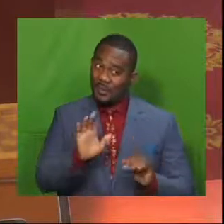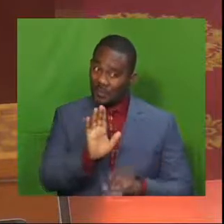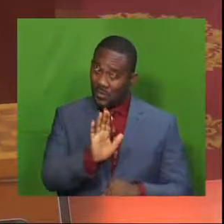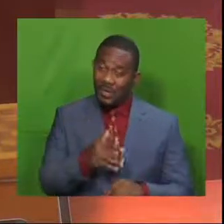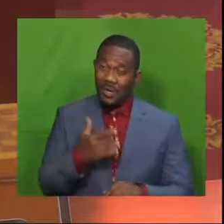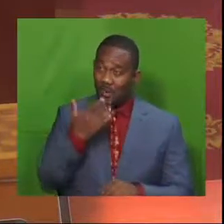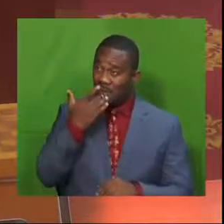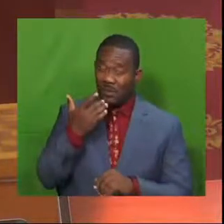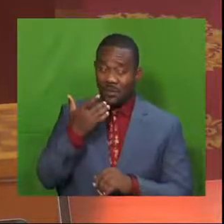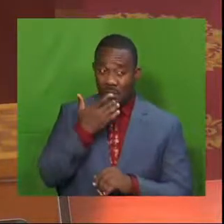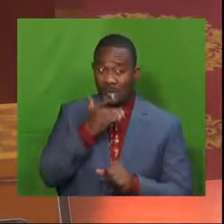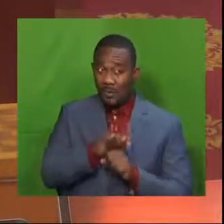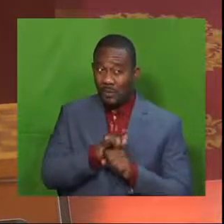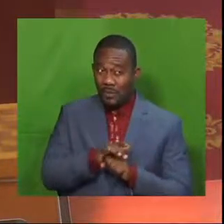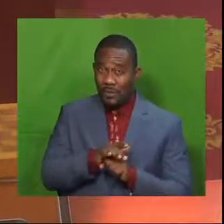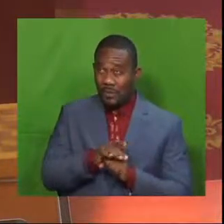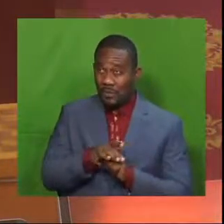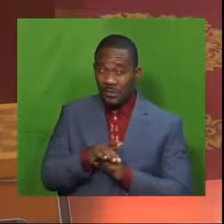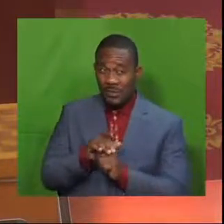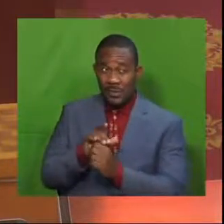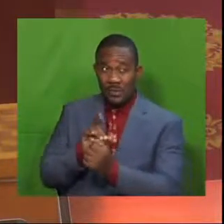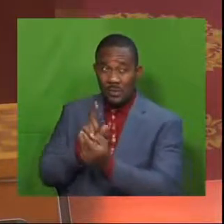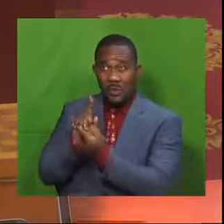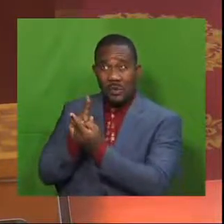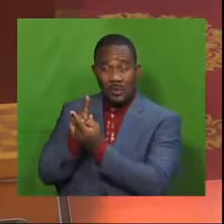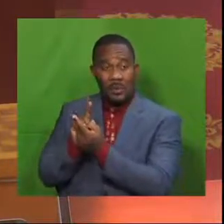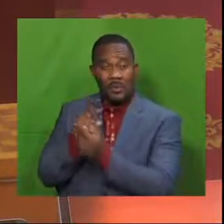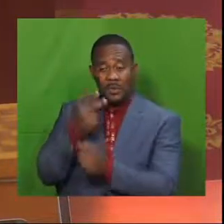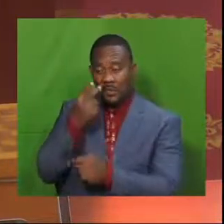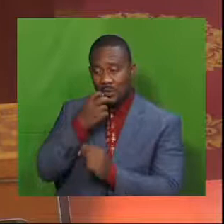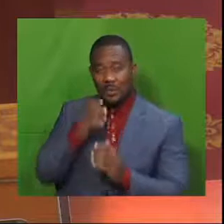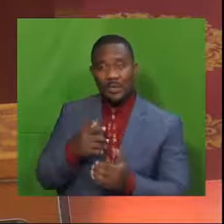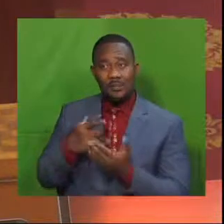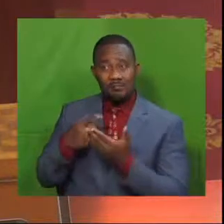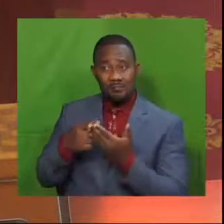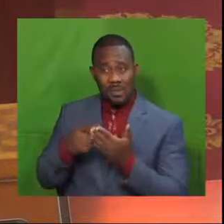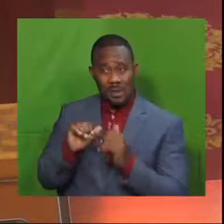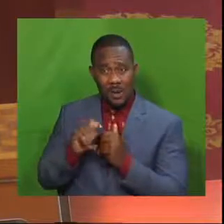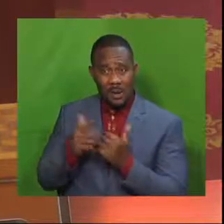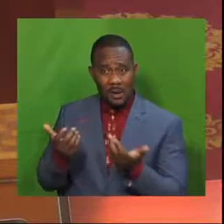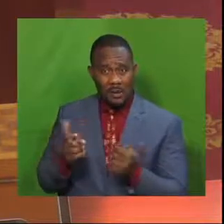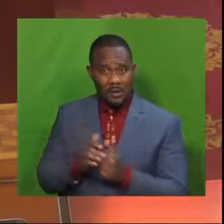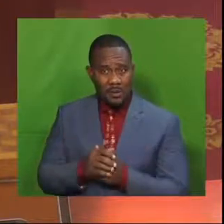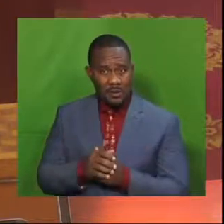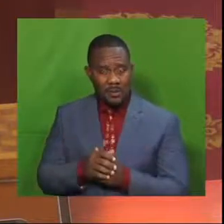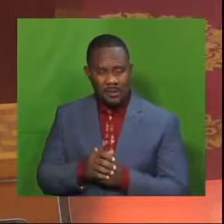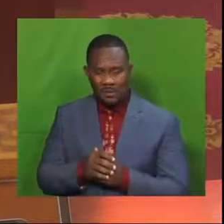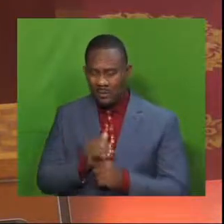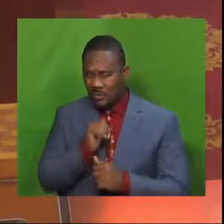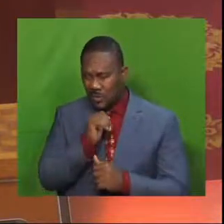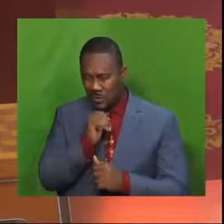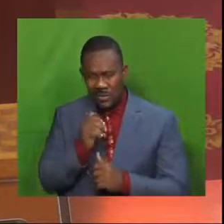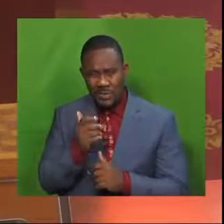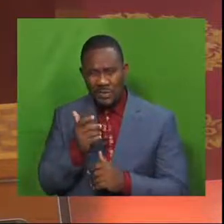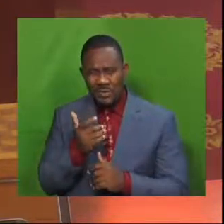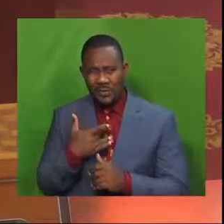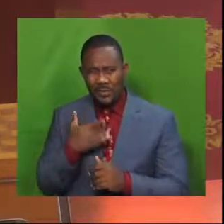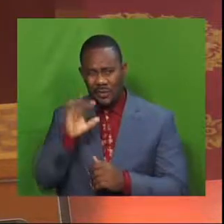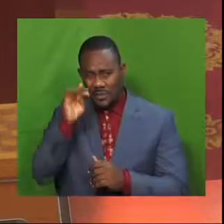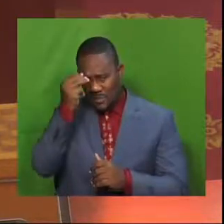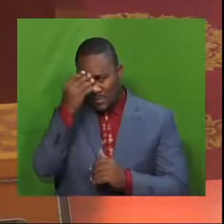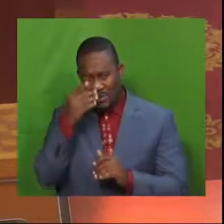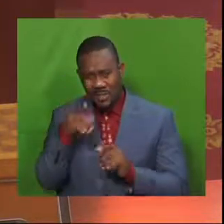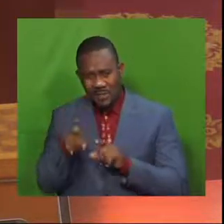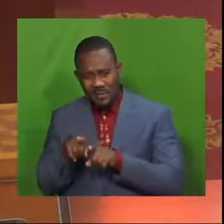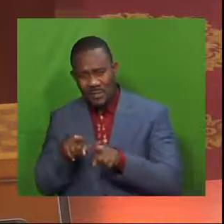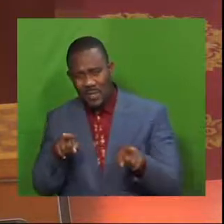so that same is rescheduled. For it's not about the minister avoiding your question. No,